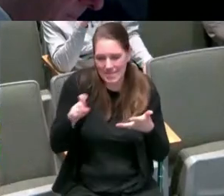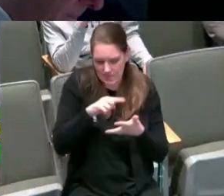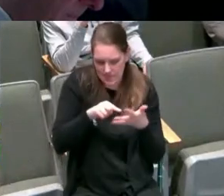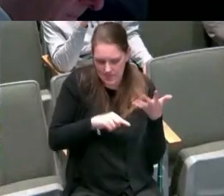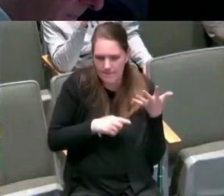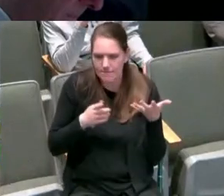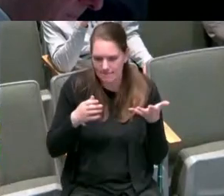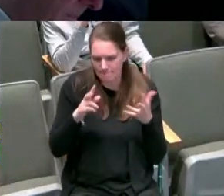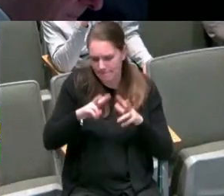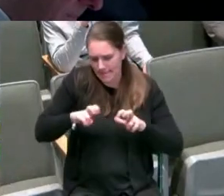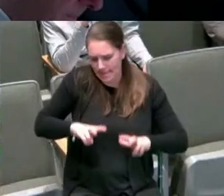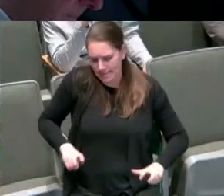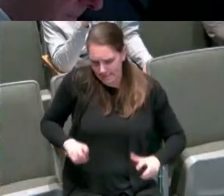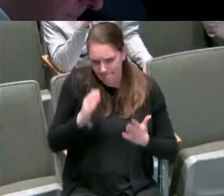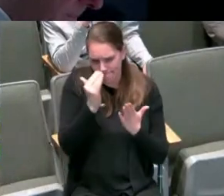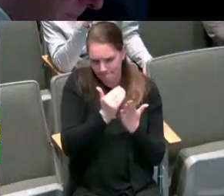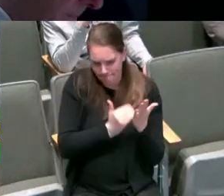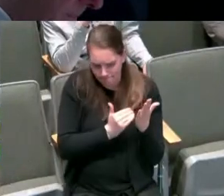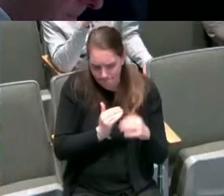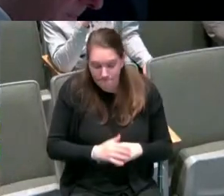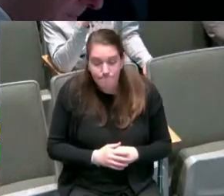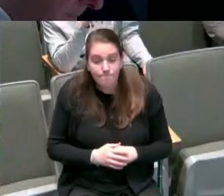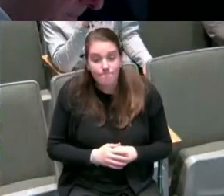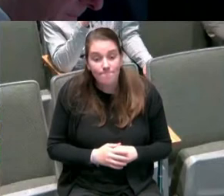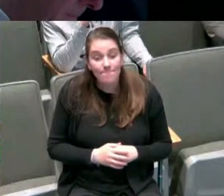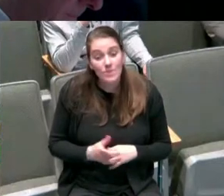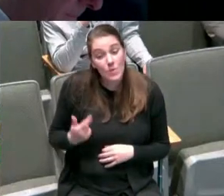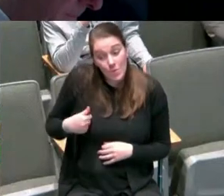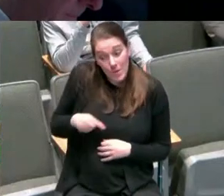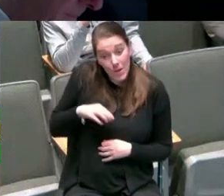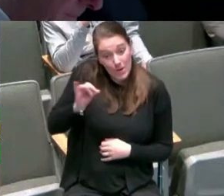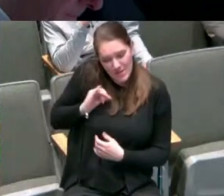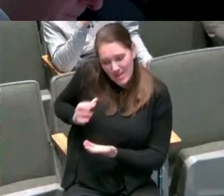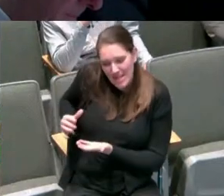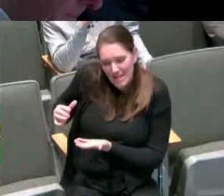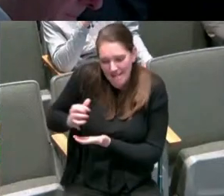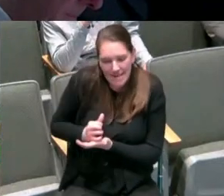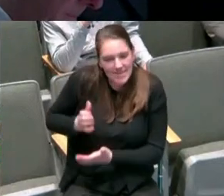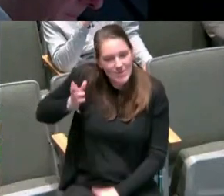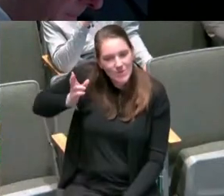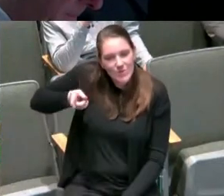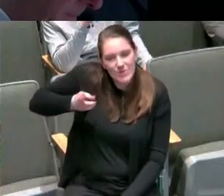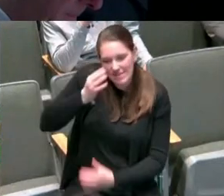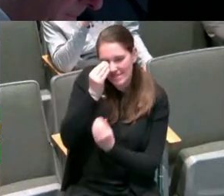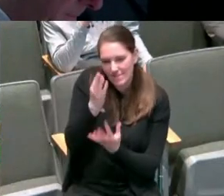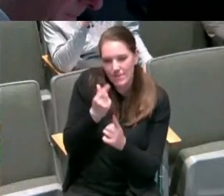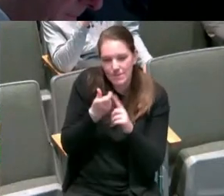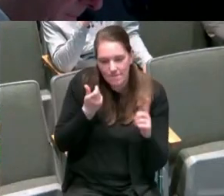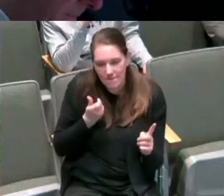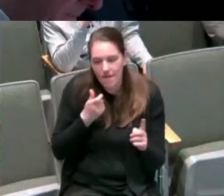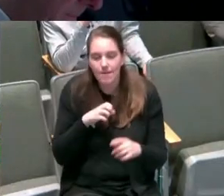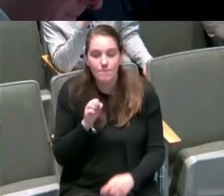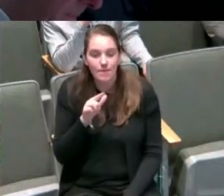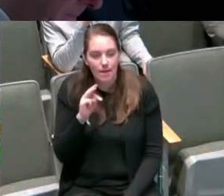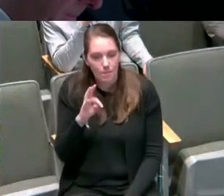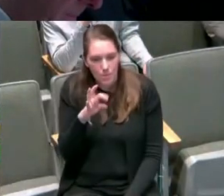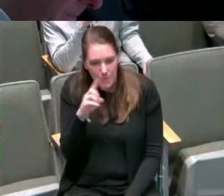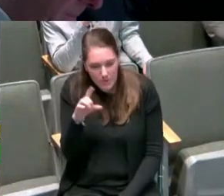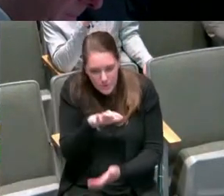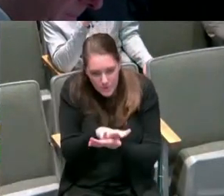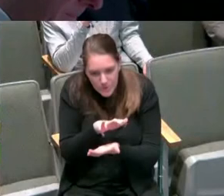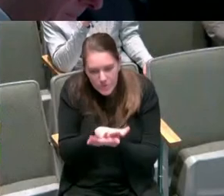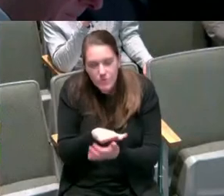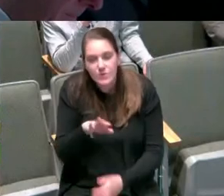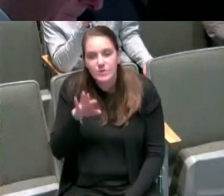we've also assembled a lot of historic data we have on our sites at Elmwood School Fruit Street and town hall